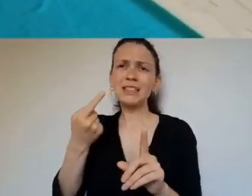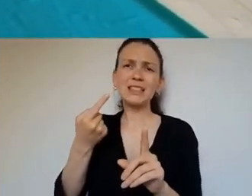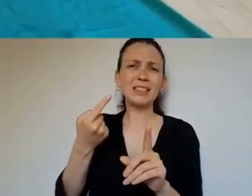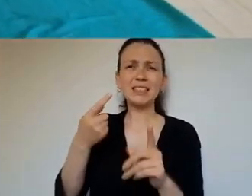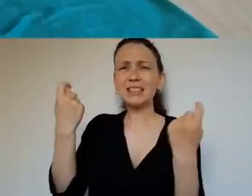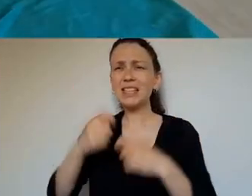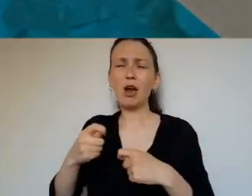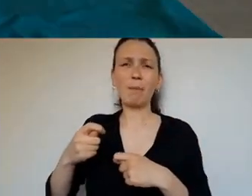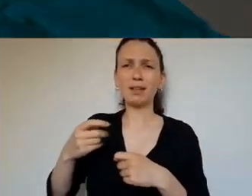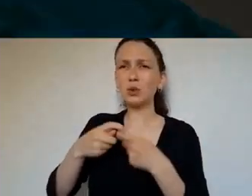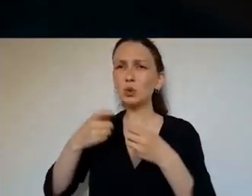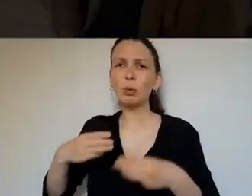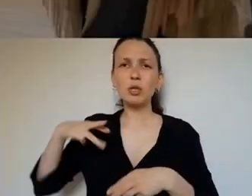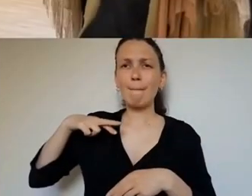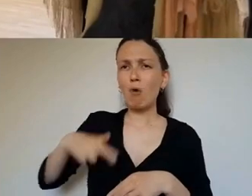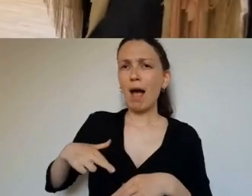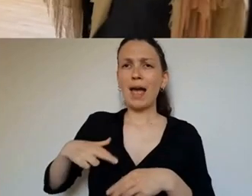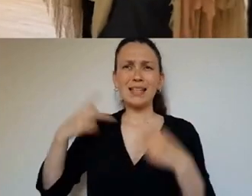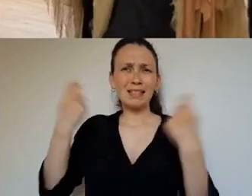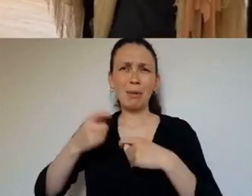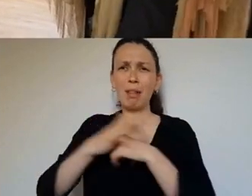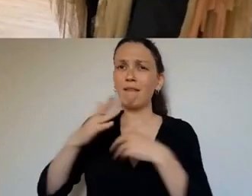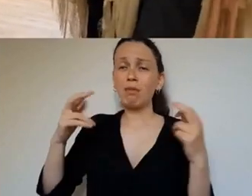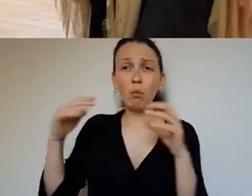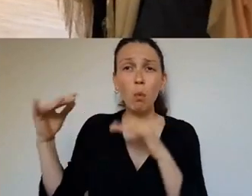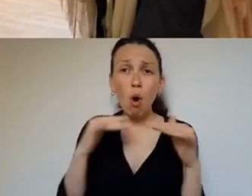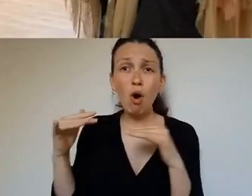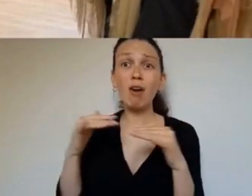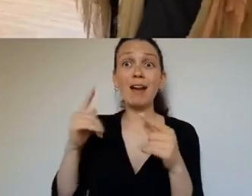swathes of fabric that are held with tenderness and represent the dead.